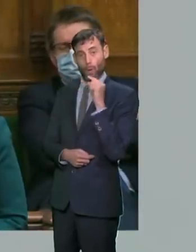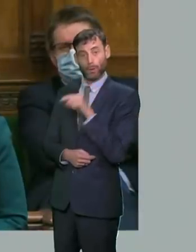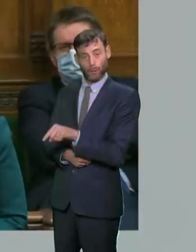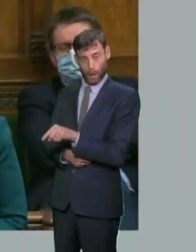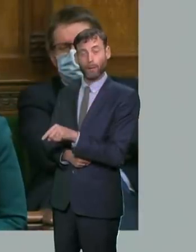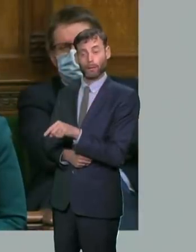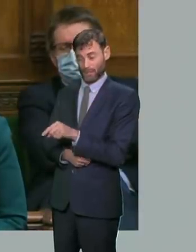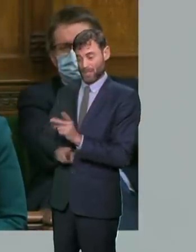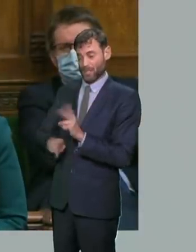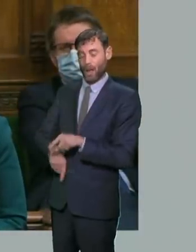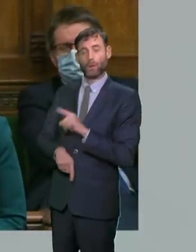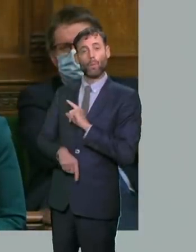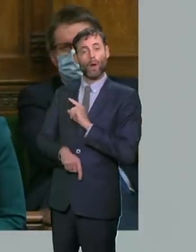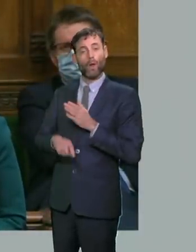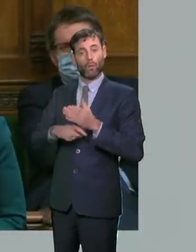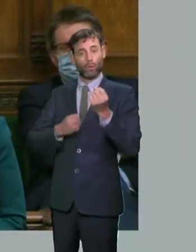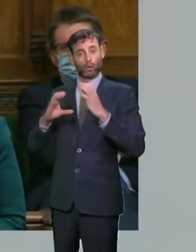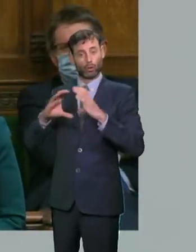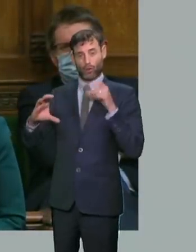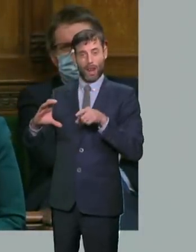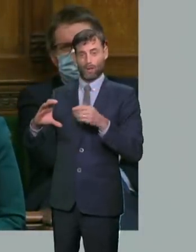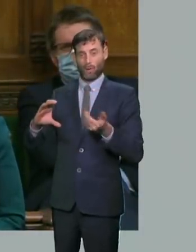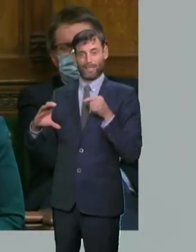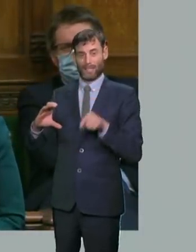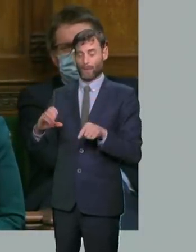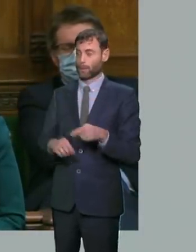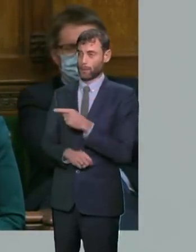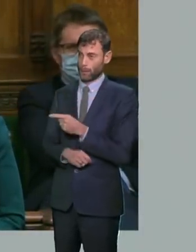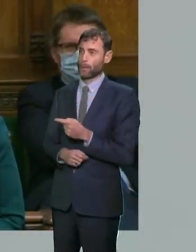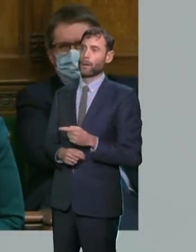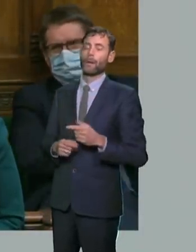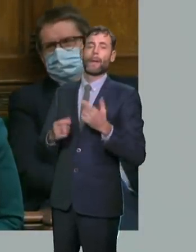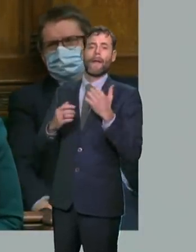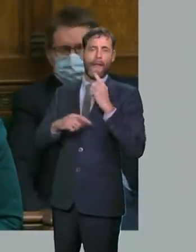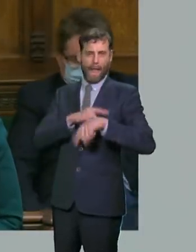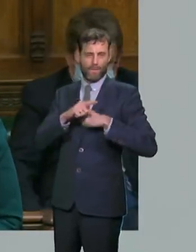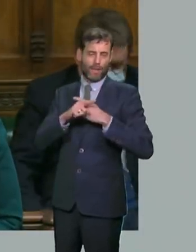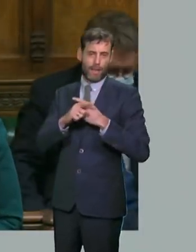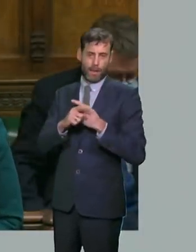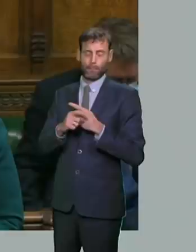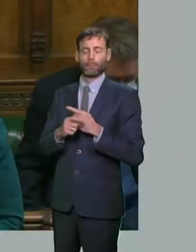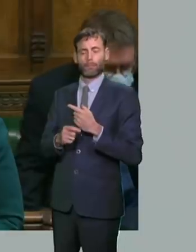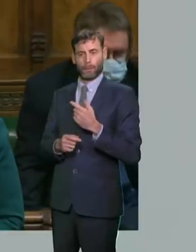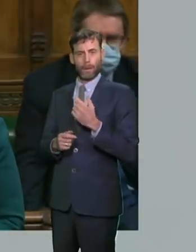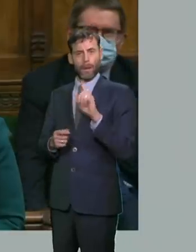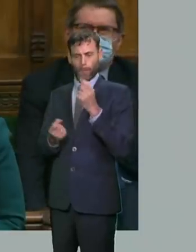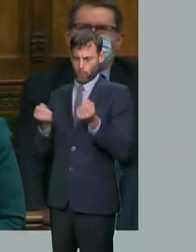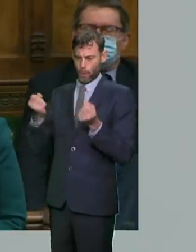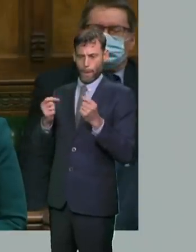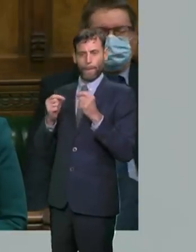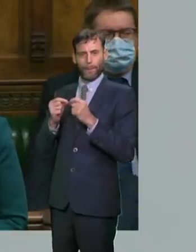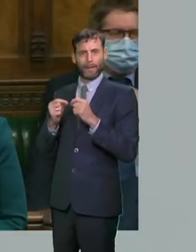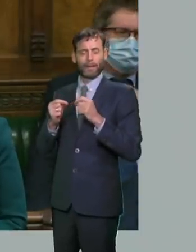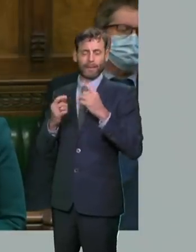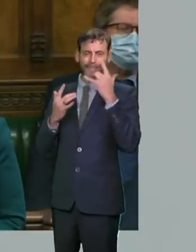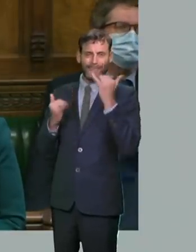trailer. Every year, 30% of people who do the B+E test fail it. And now the government is abolishing that